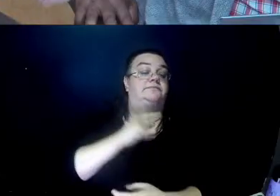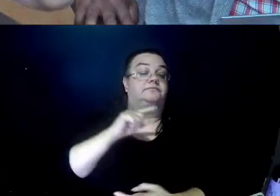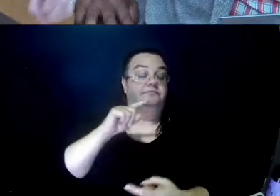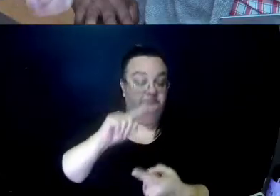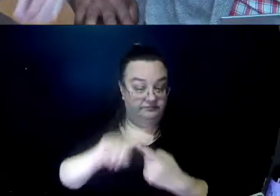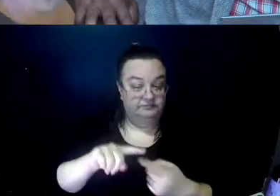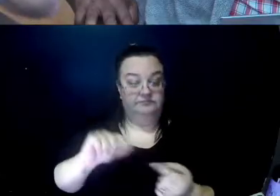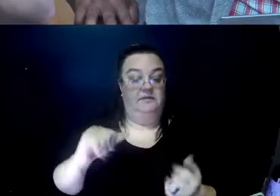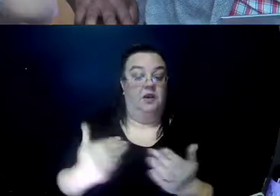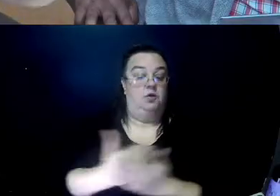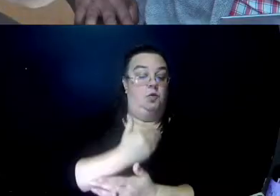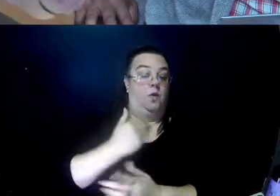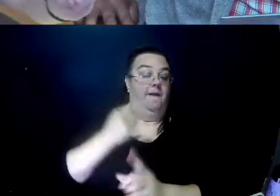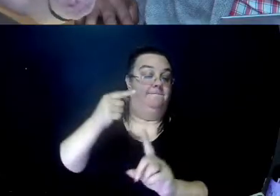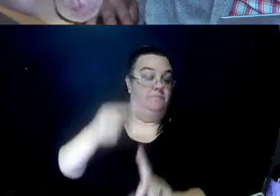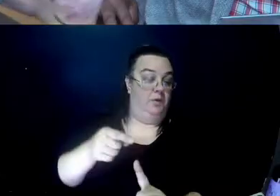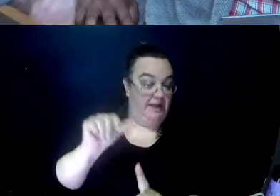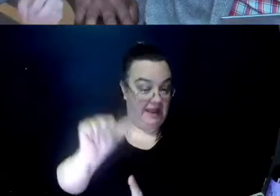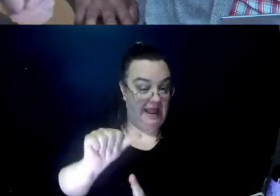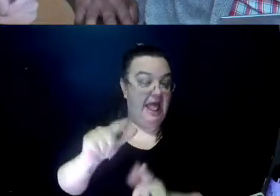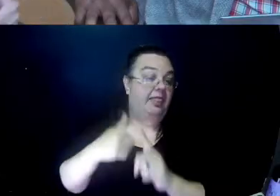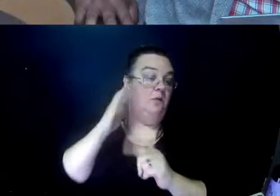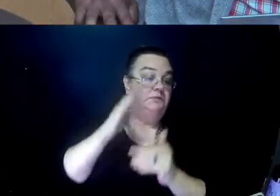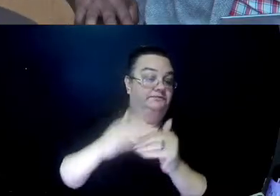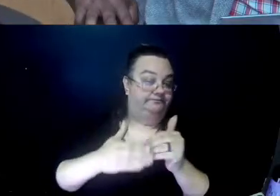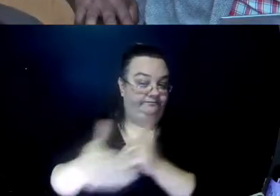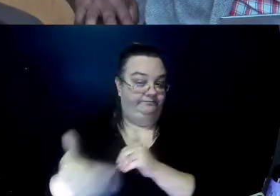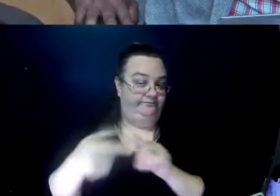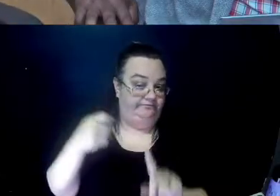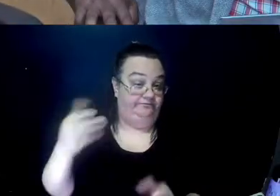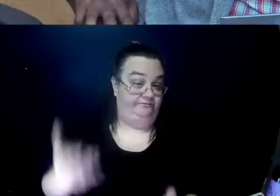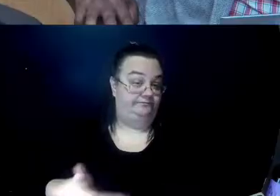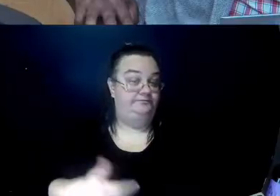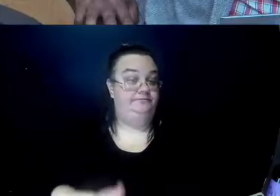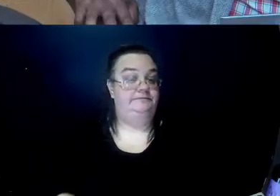new point A, and we will go forward from here.